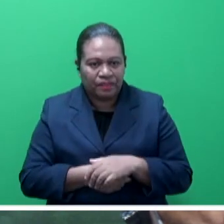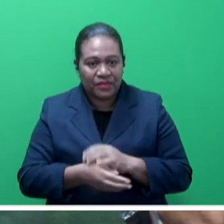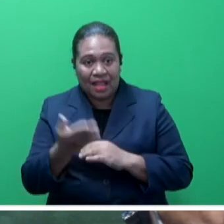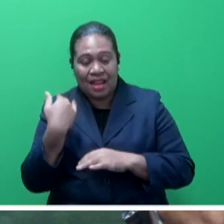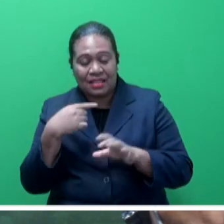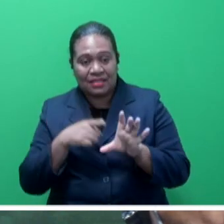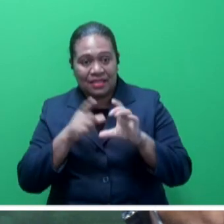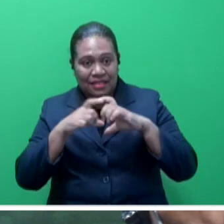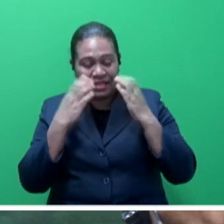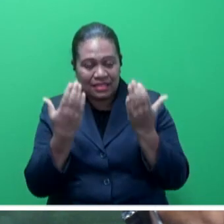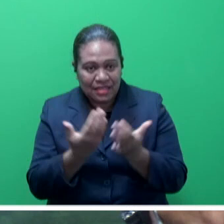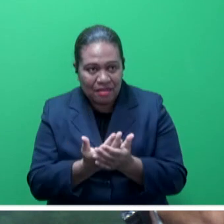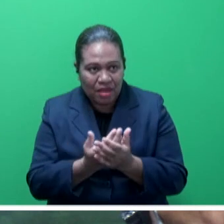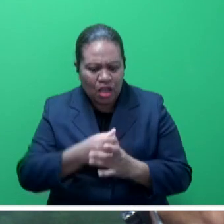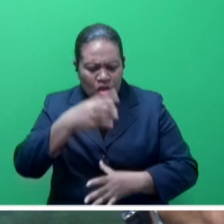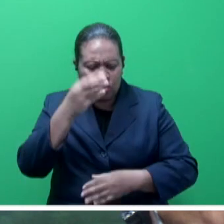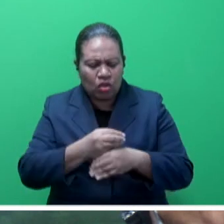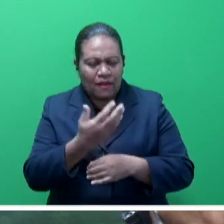sir, to February 2022, a total of